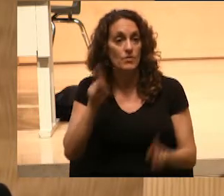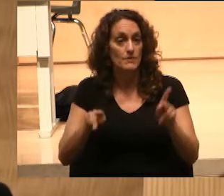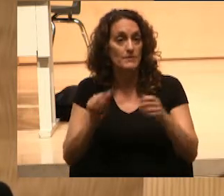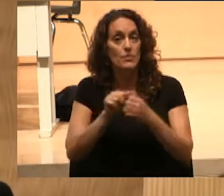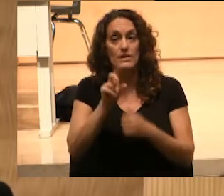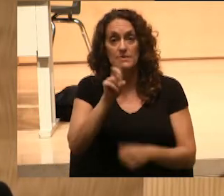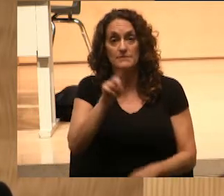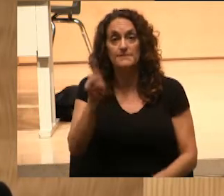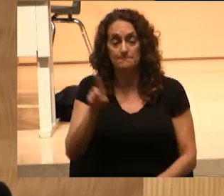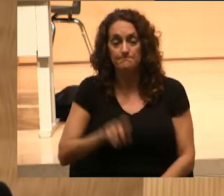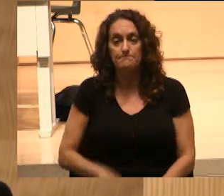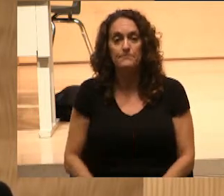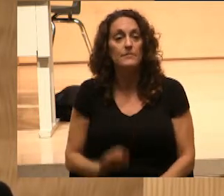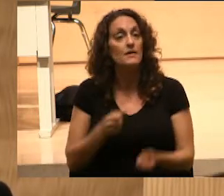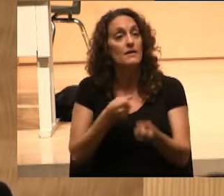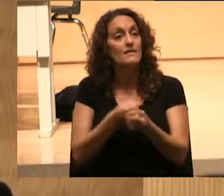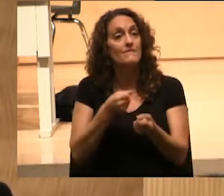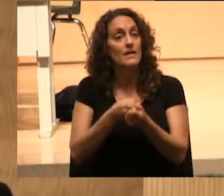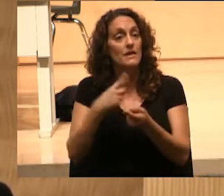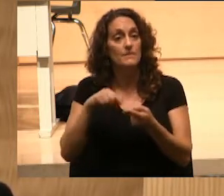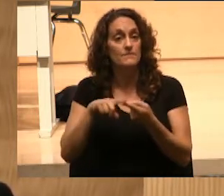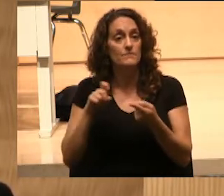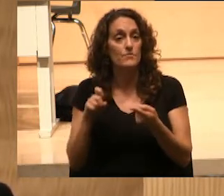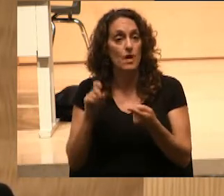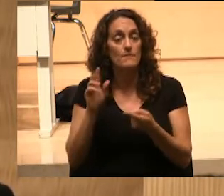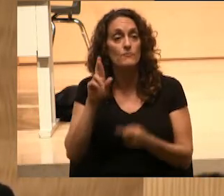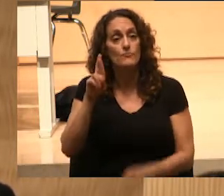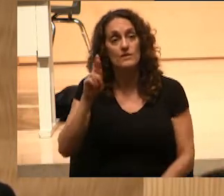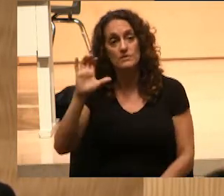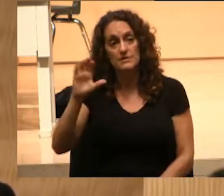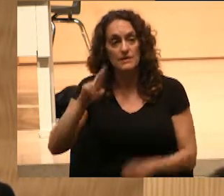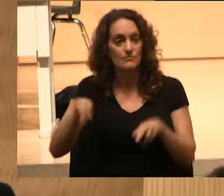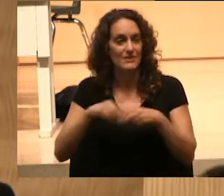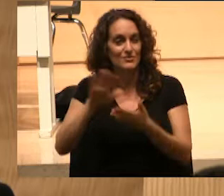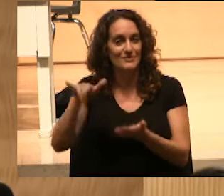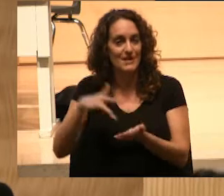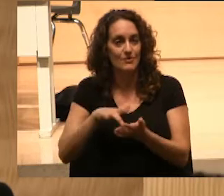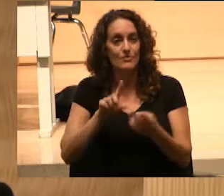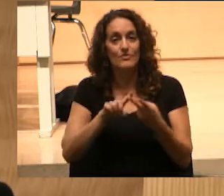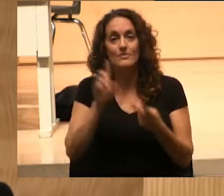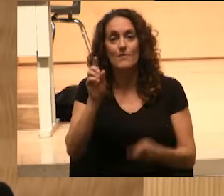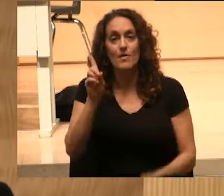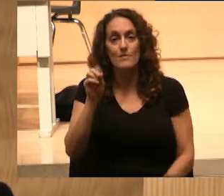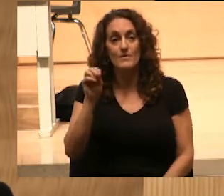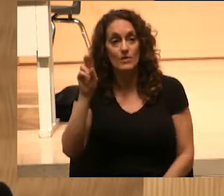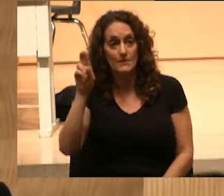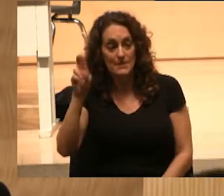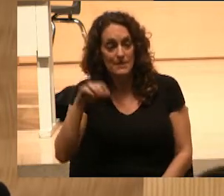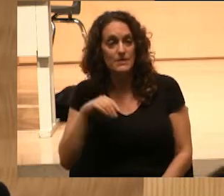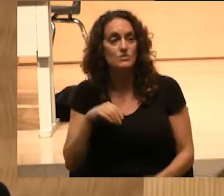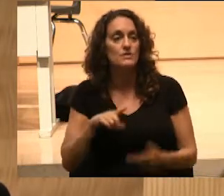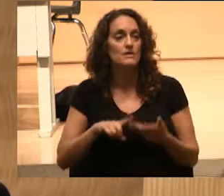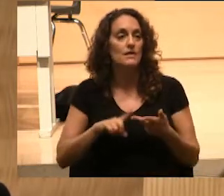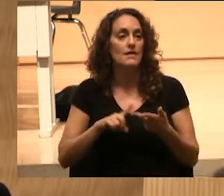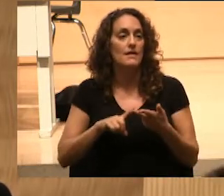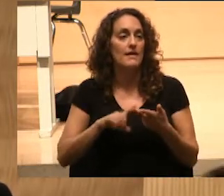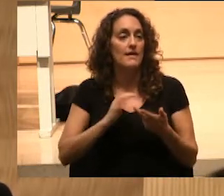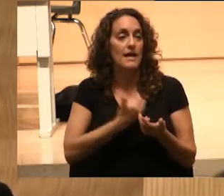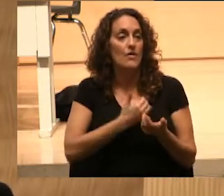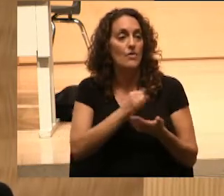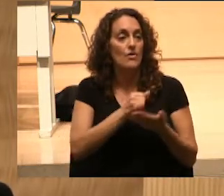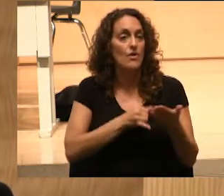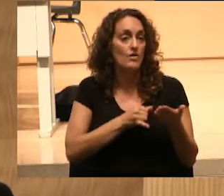disabilities. Our funding sources are Golden Gate Regional Center, Department of Rehabilitation, and then our development department